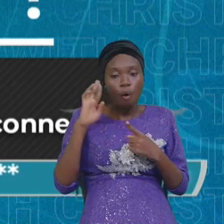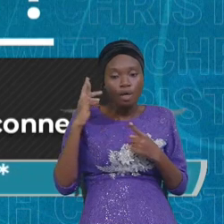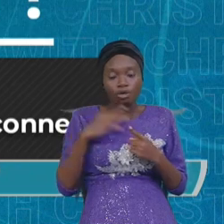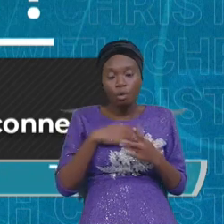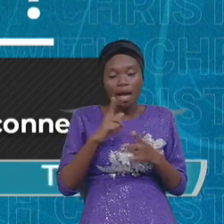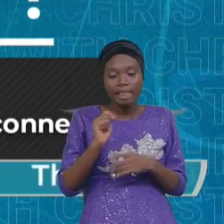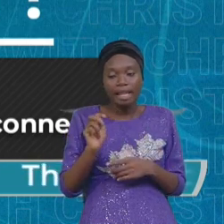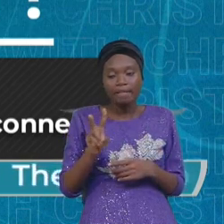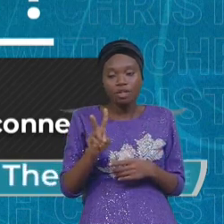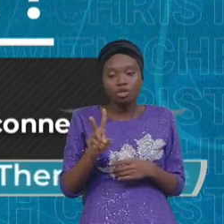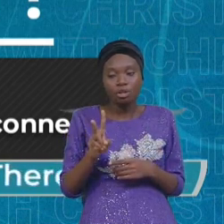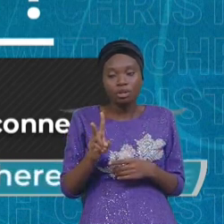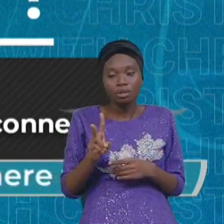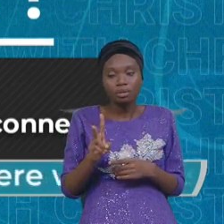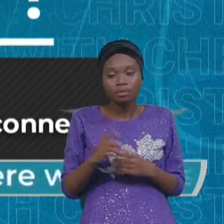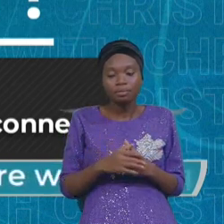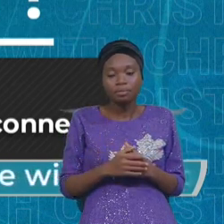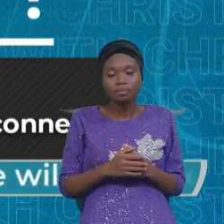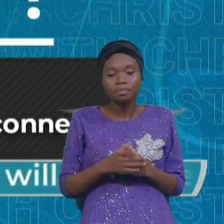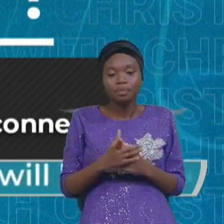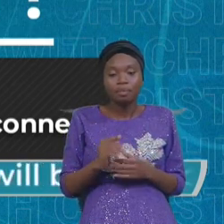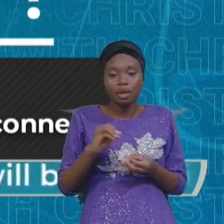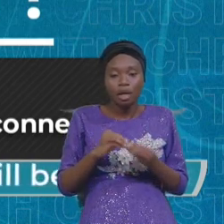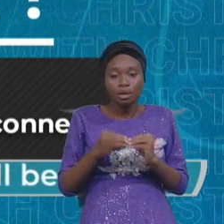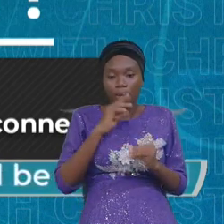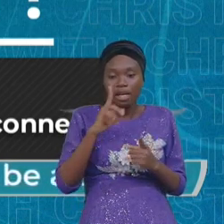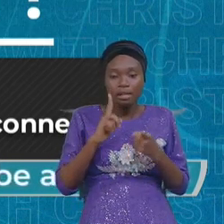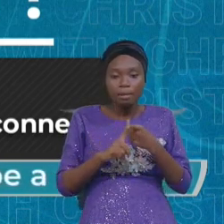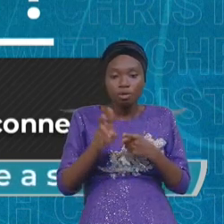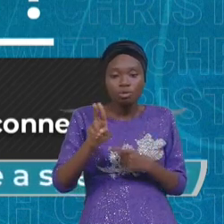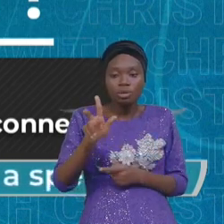television. The WhatsApp number is